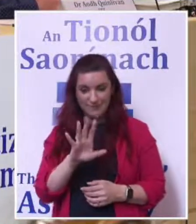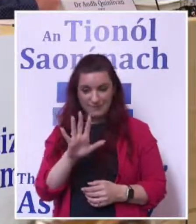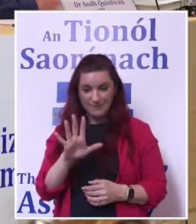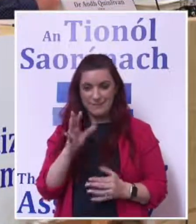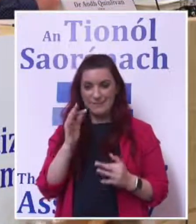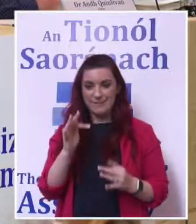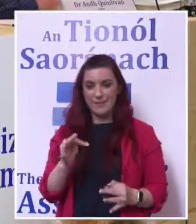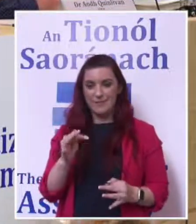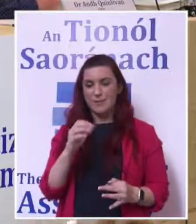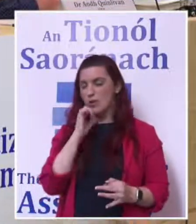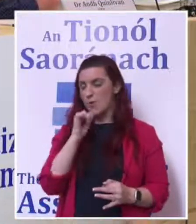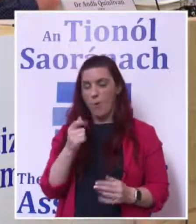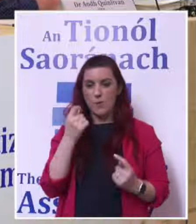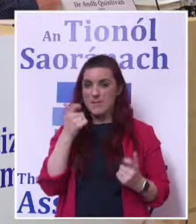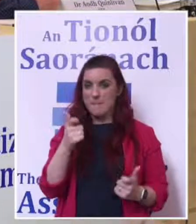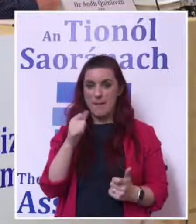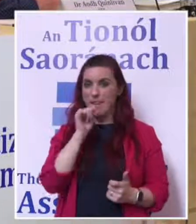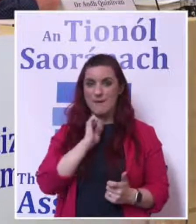no straightforward answer.